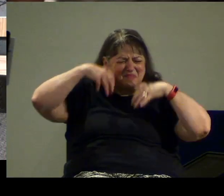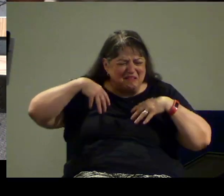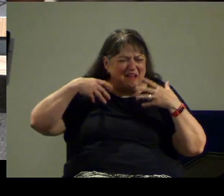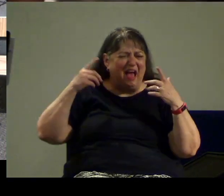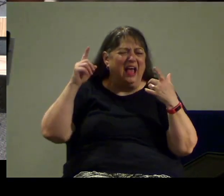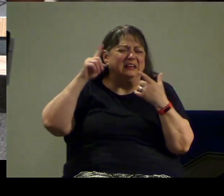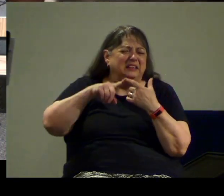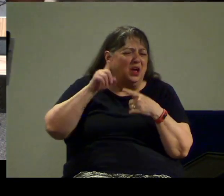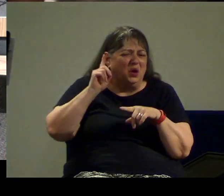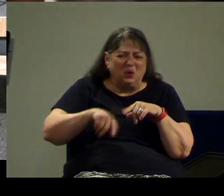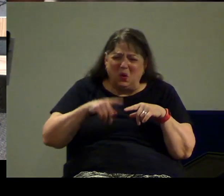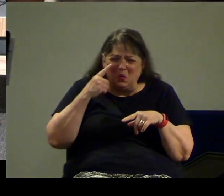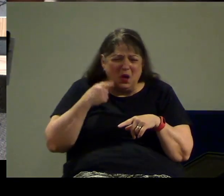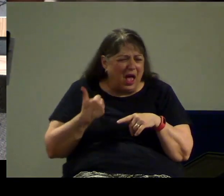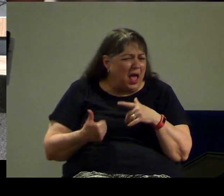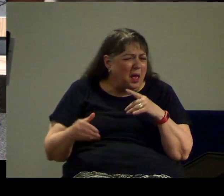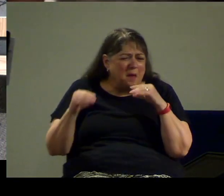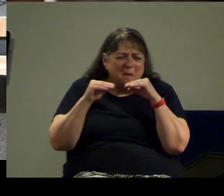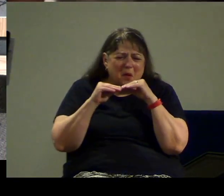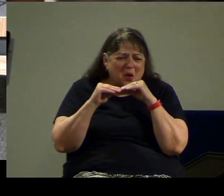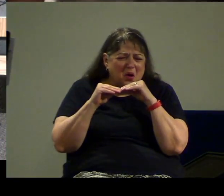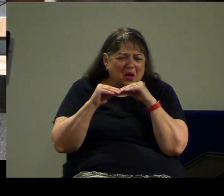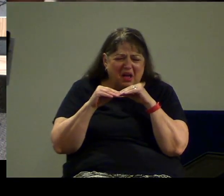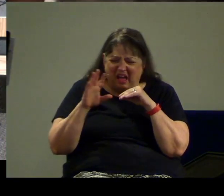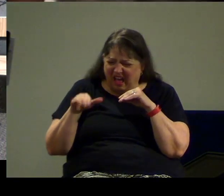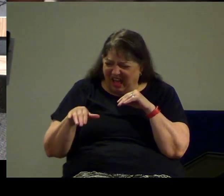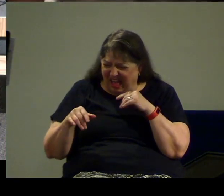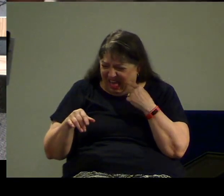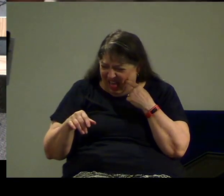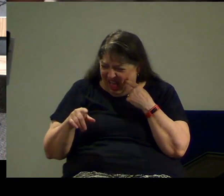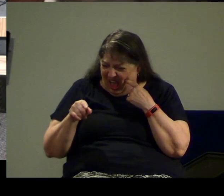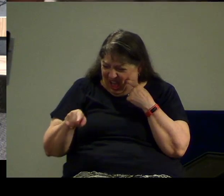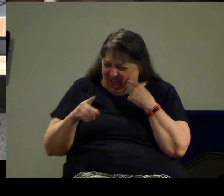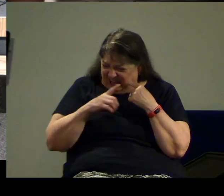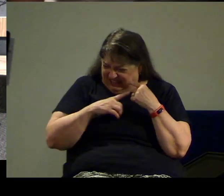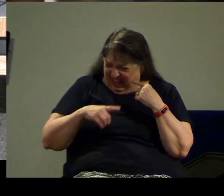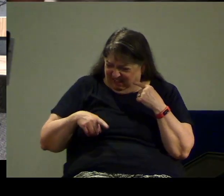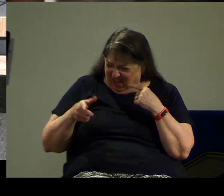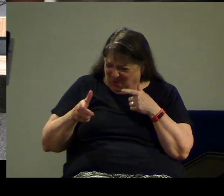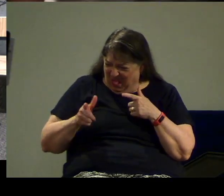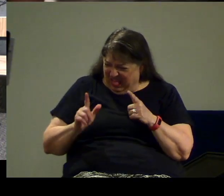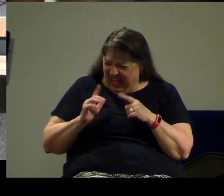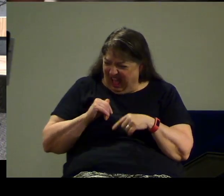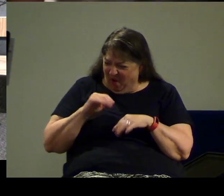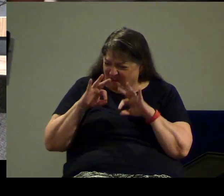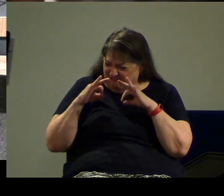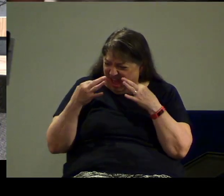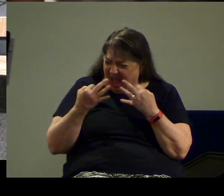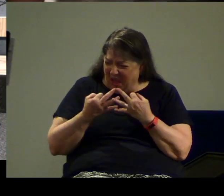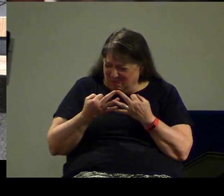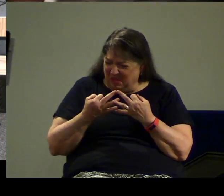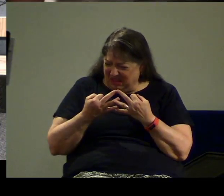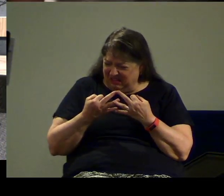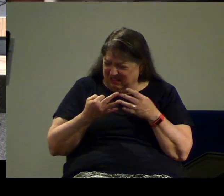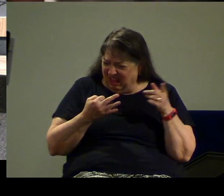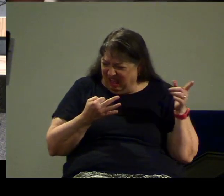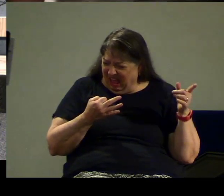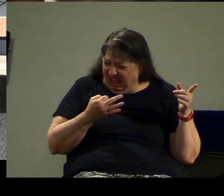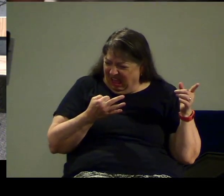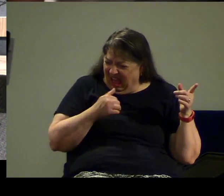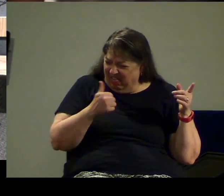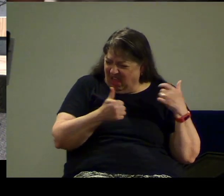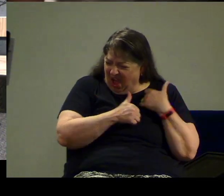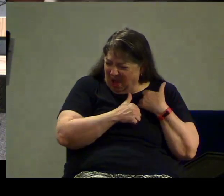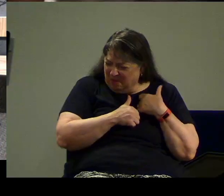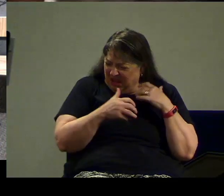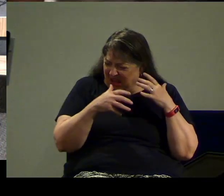And the men all turned to David and said, David, is this what you did to us? You allowed our families to be destroyed. We should kill